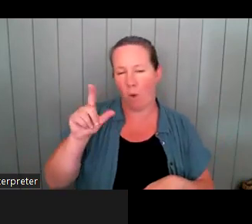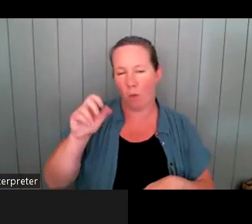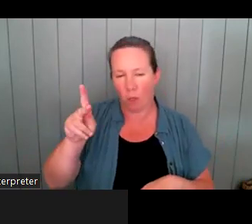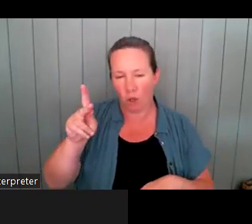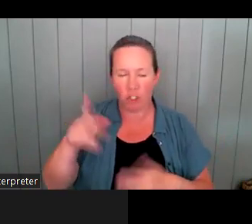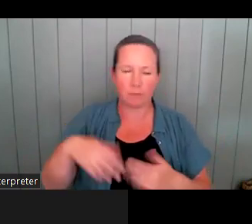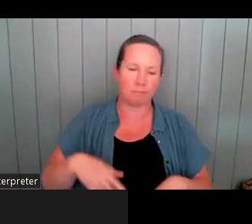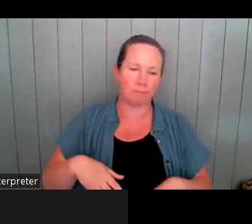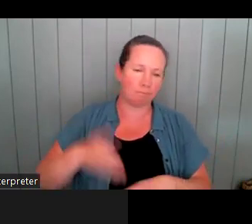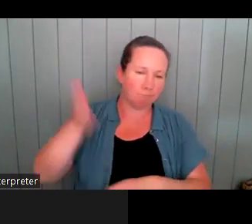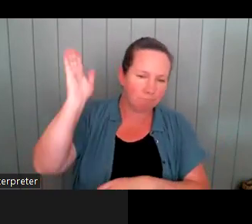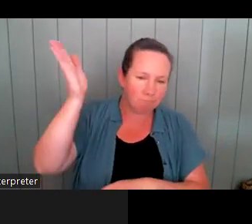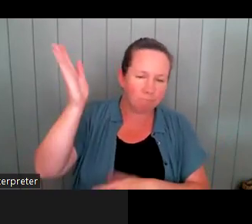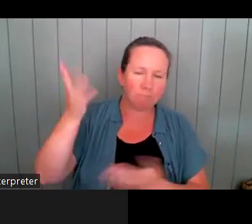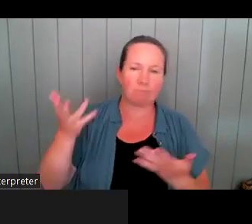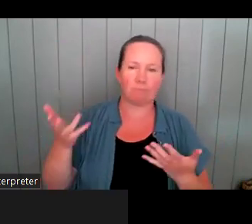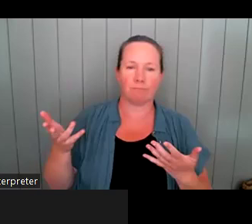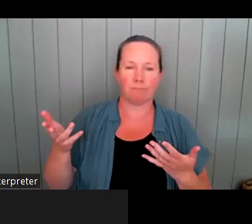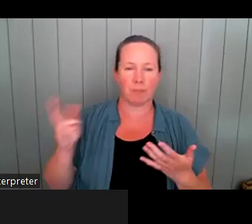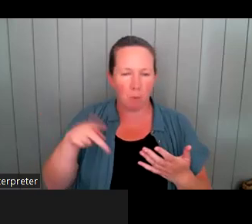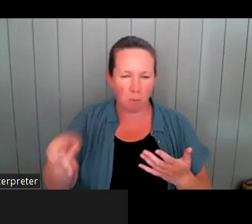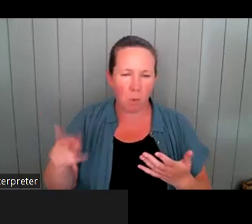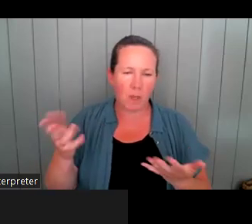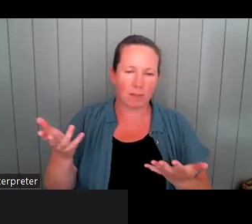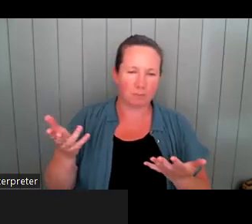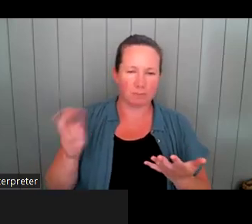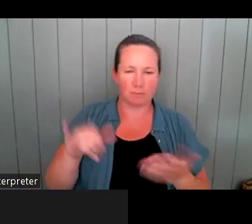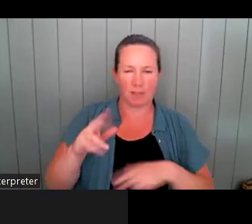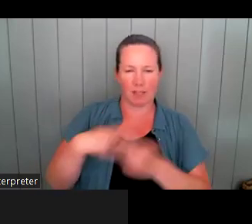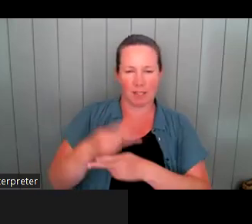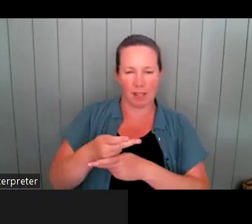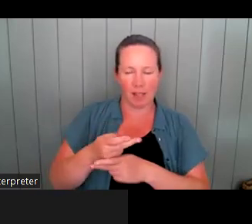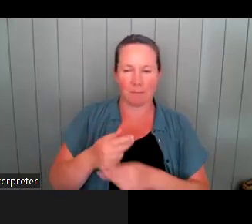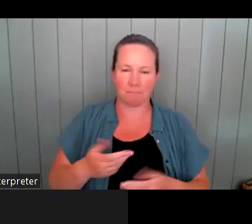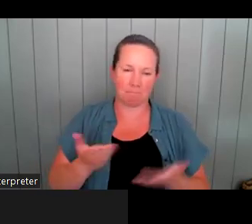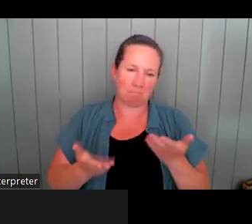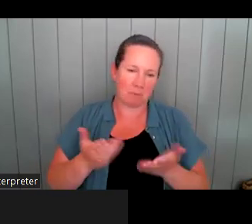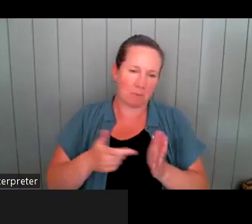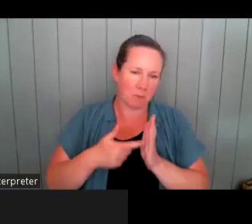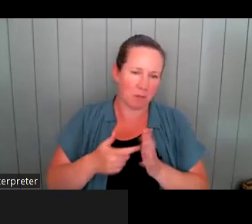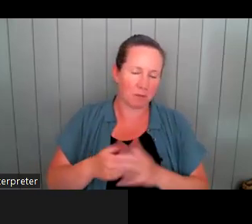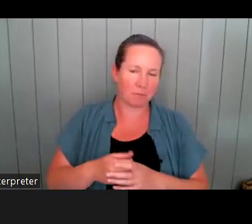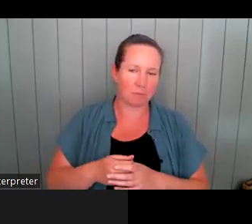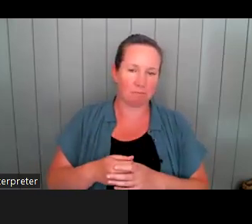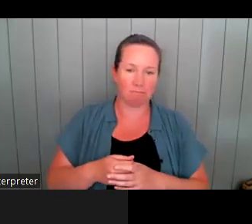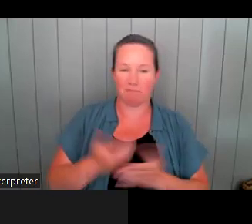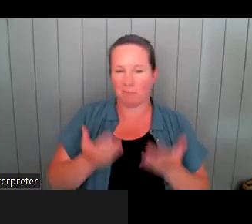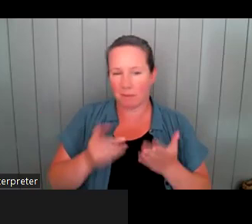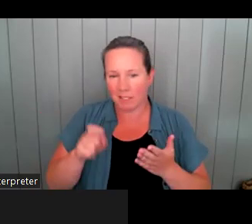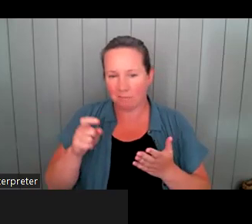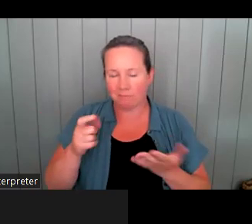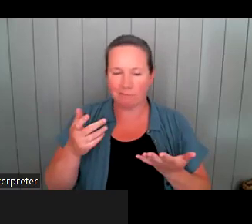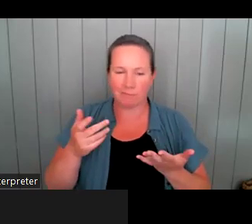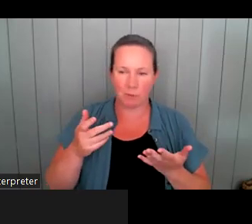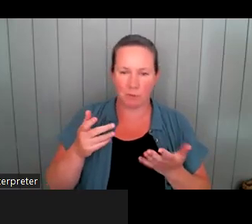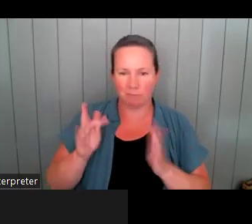Presentation software, Microsoft PowerPoint. You might have to do some web browsing software. So